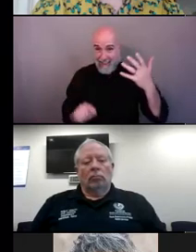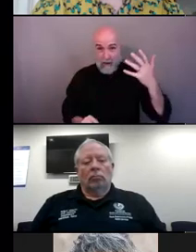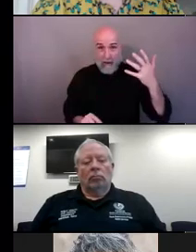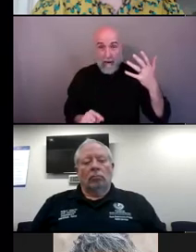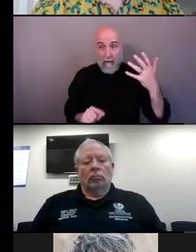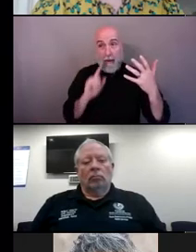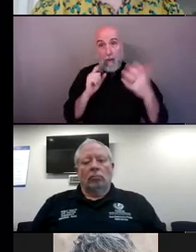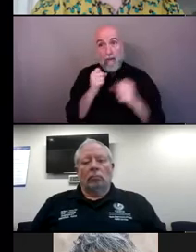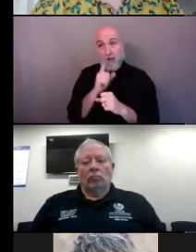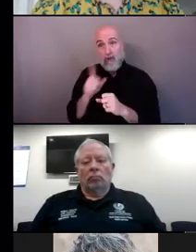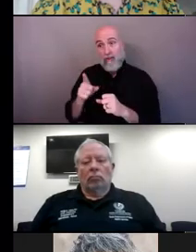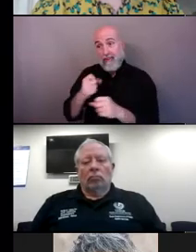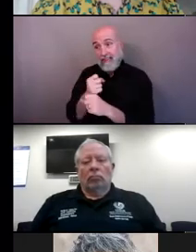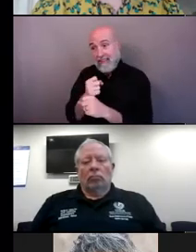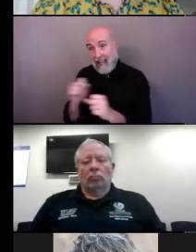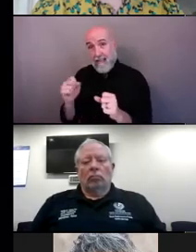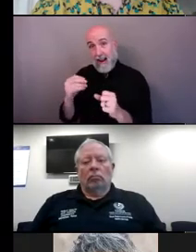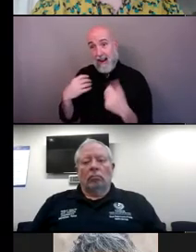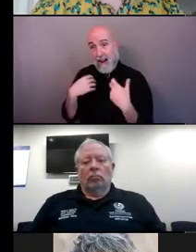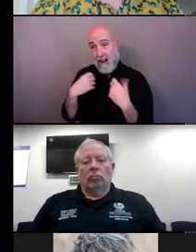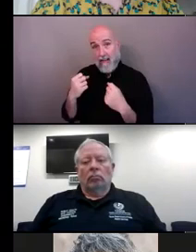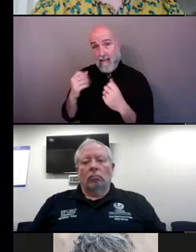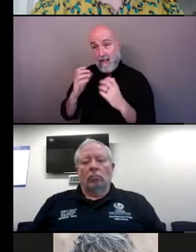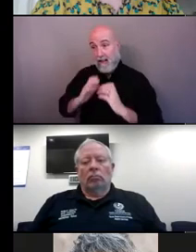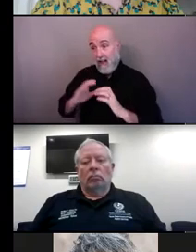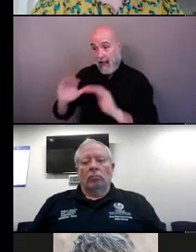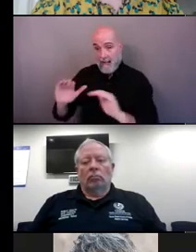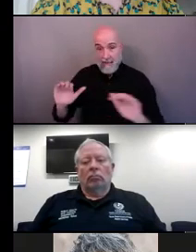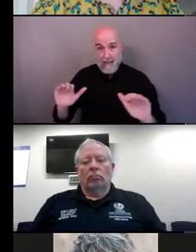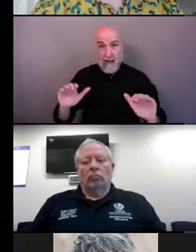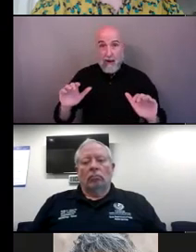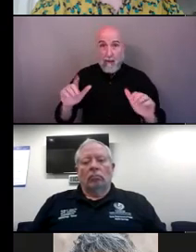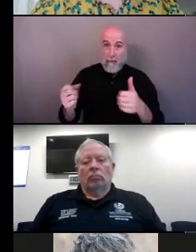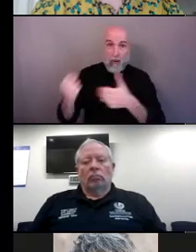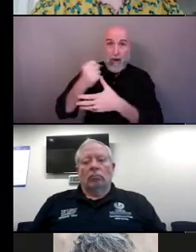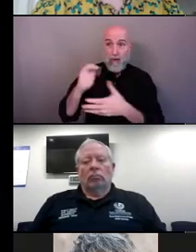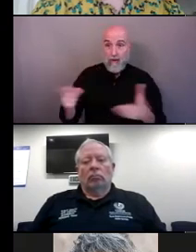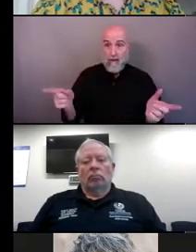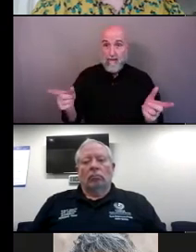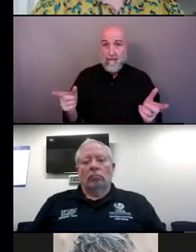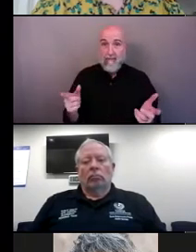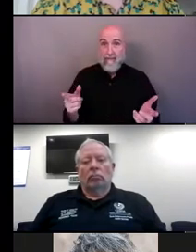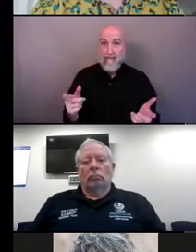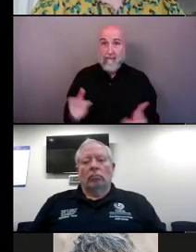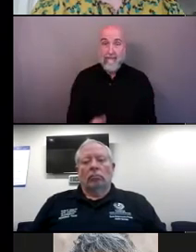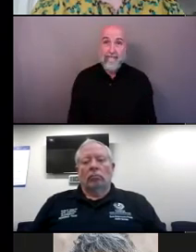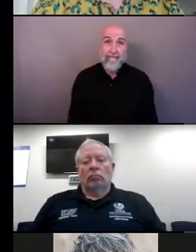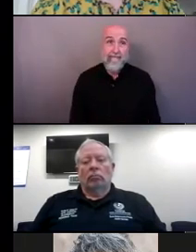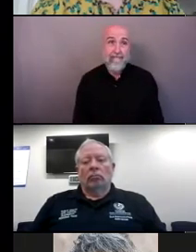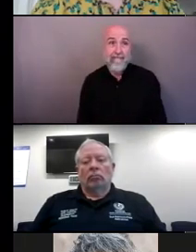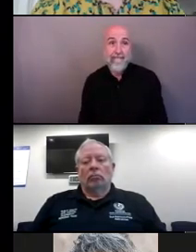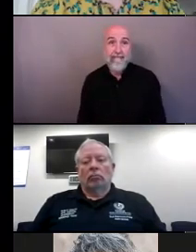the safety and health of the client individuals foremost, then